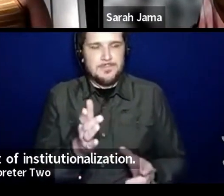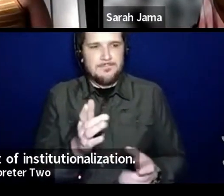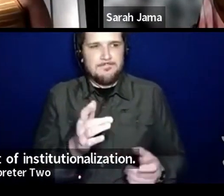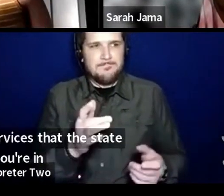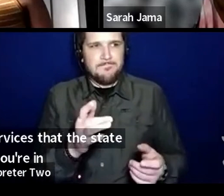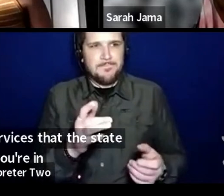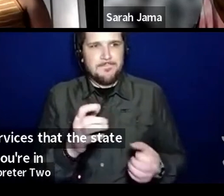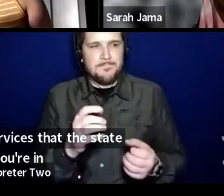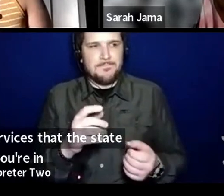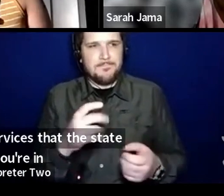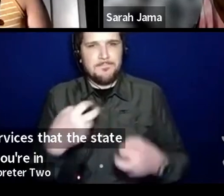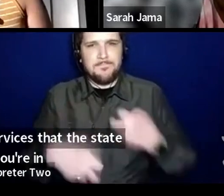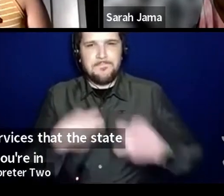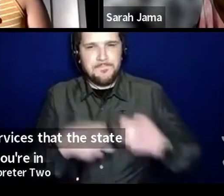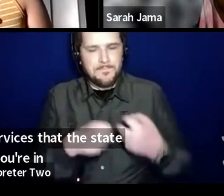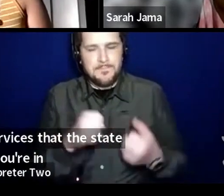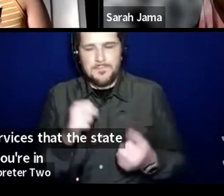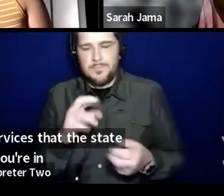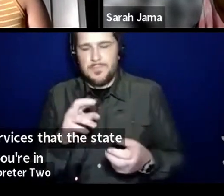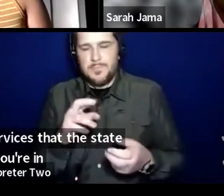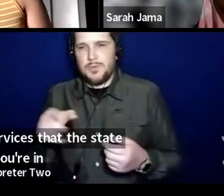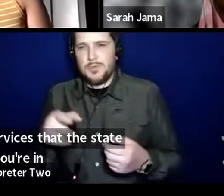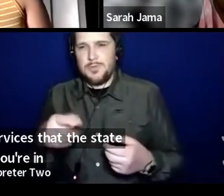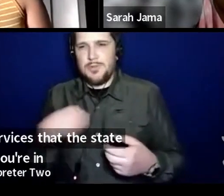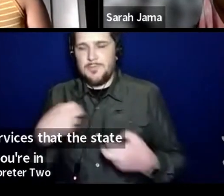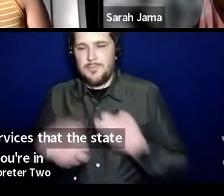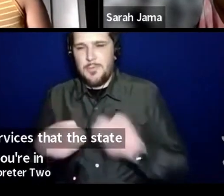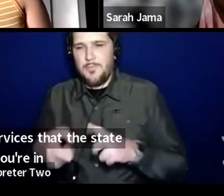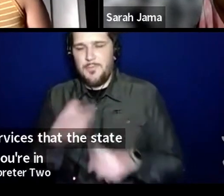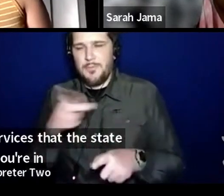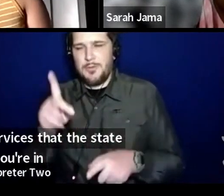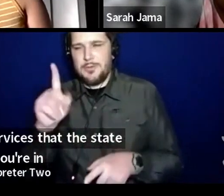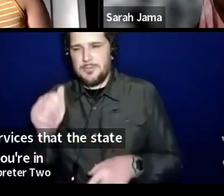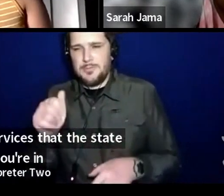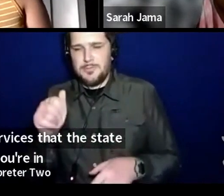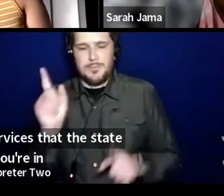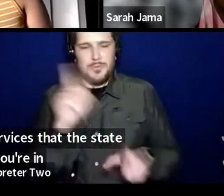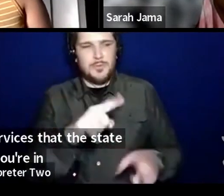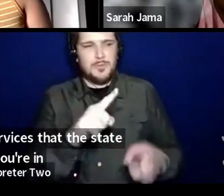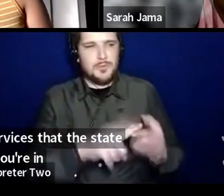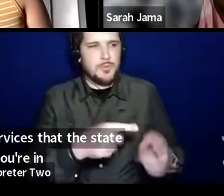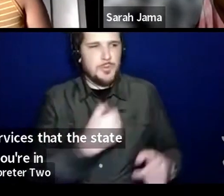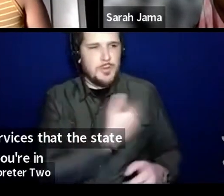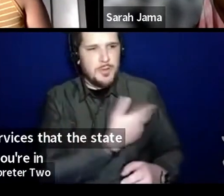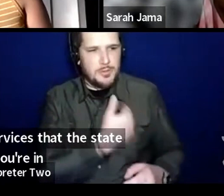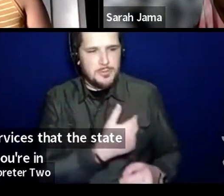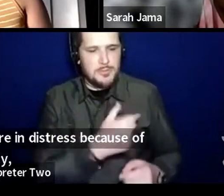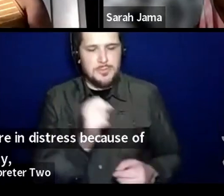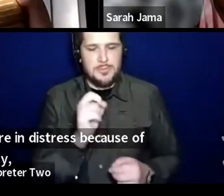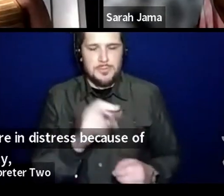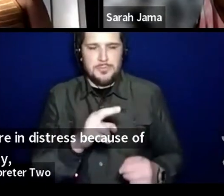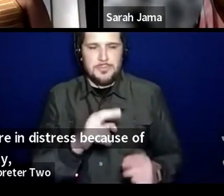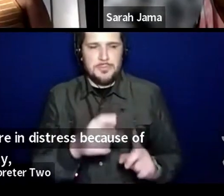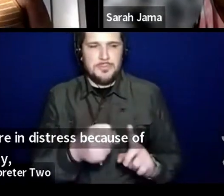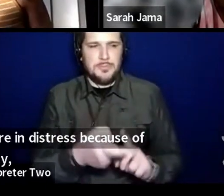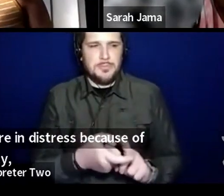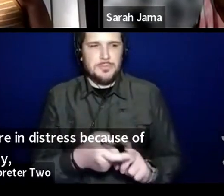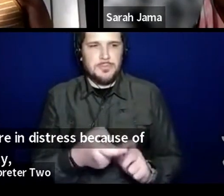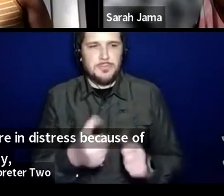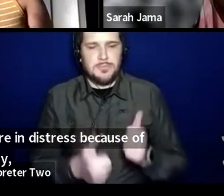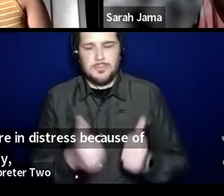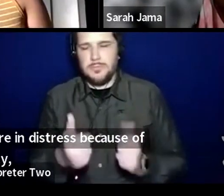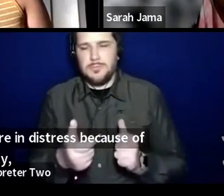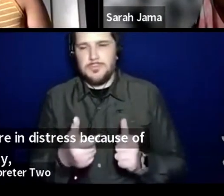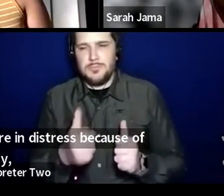distress because of your disability, whether that be going to the hospital, or whether it be like not wanting